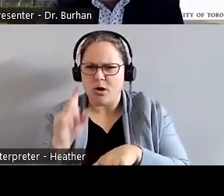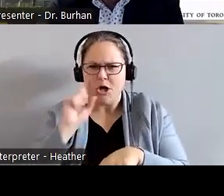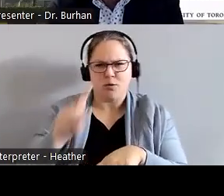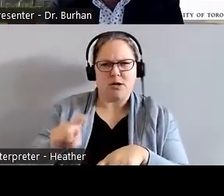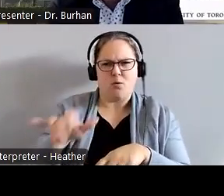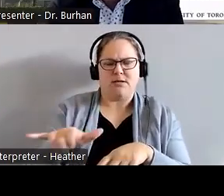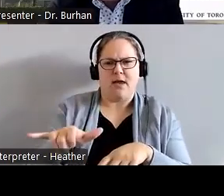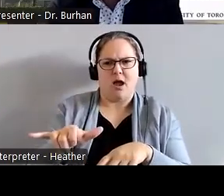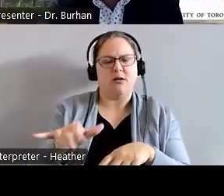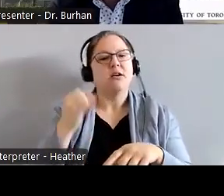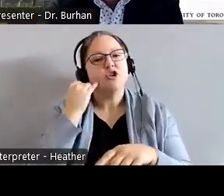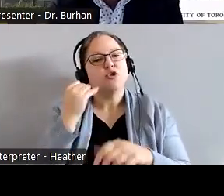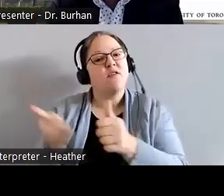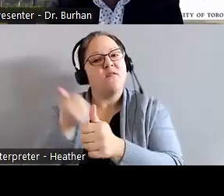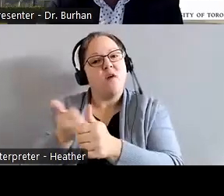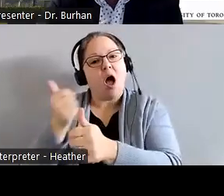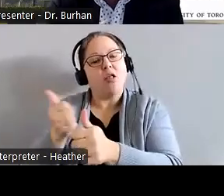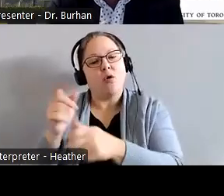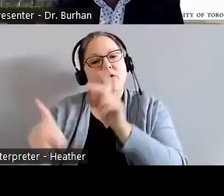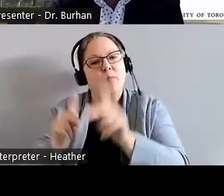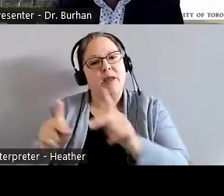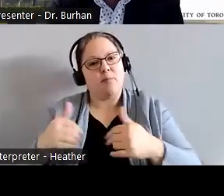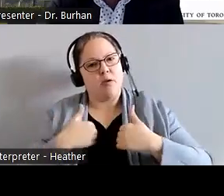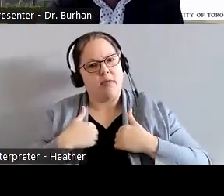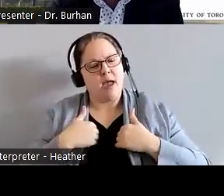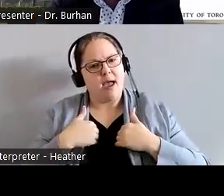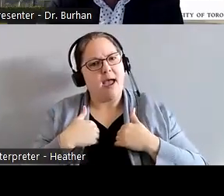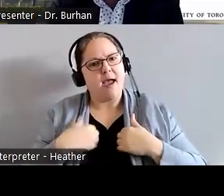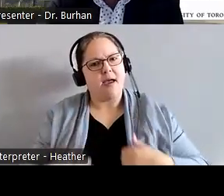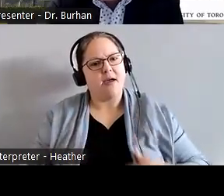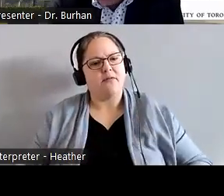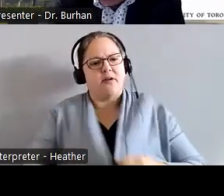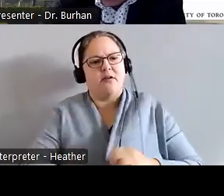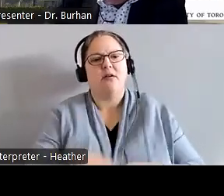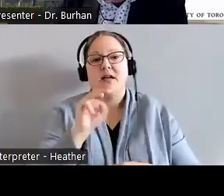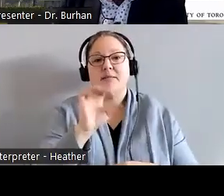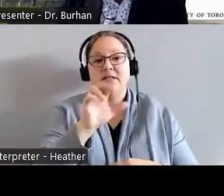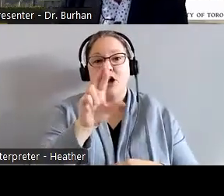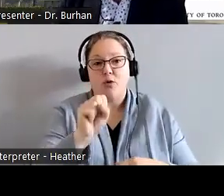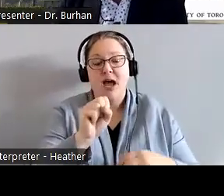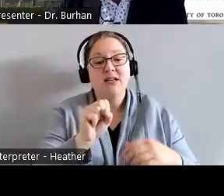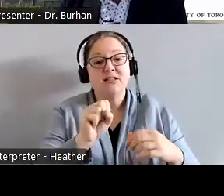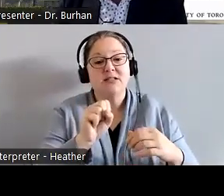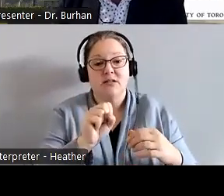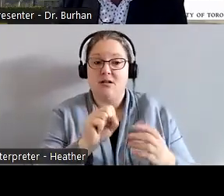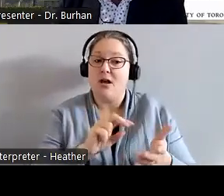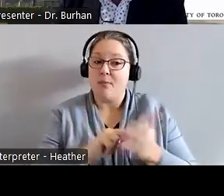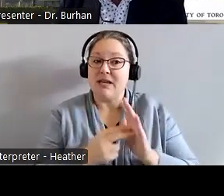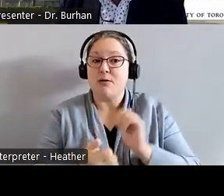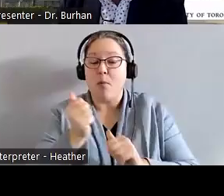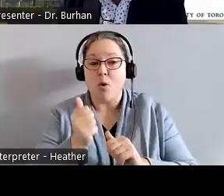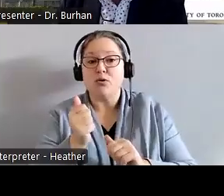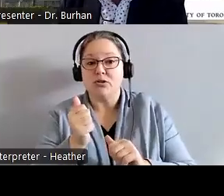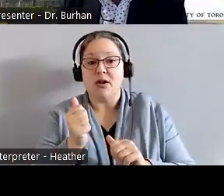if you follow these people who have the motor cognitive risk syndrome, it turned out that higher percentage of them develop